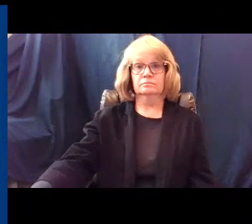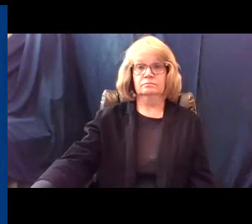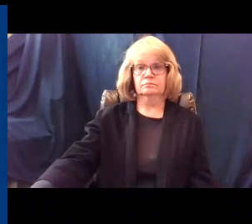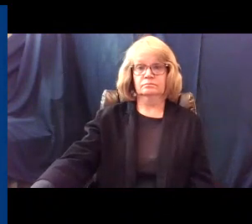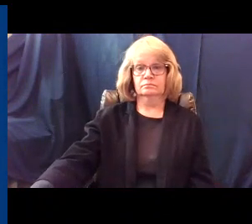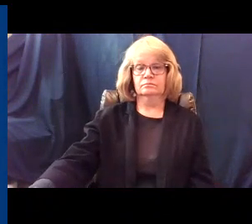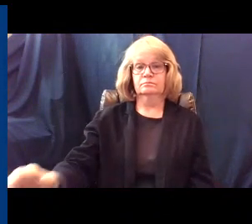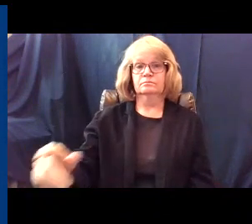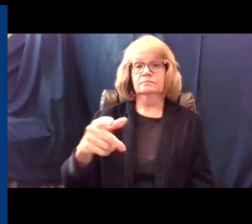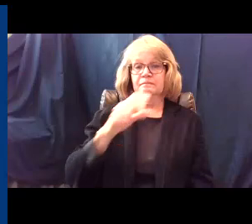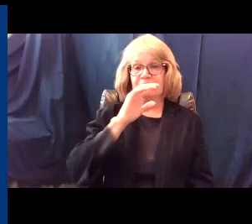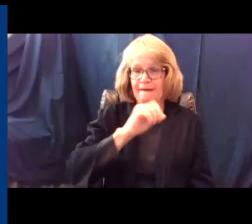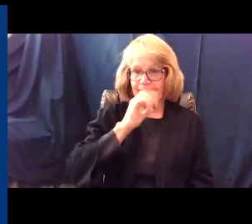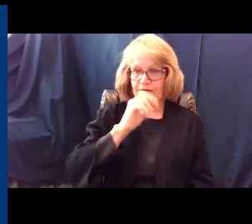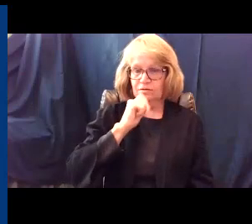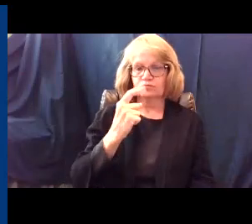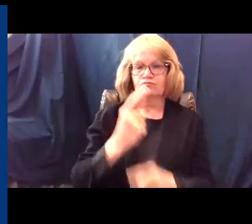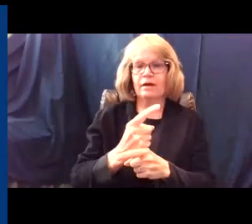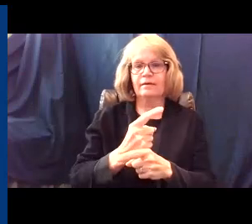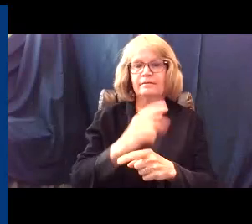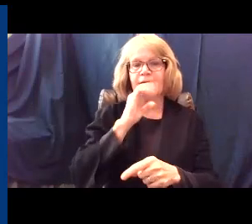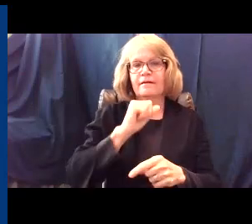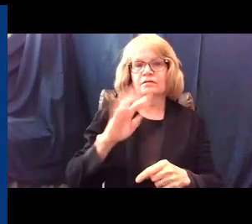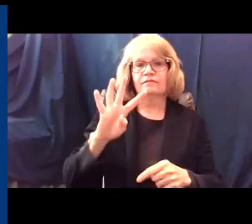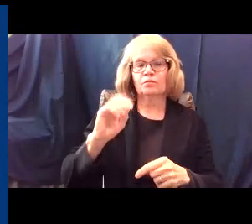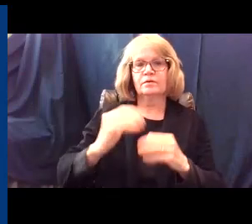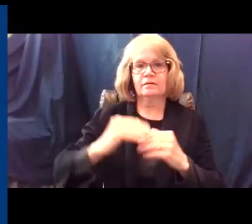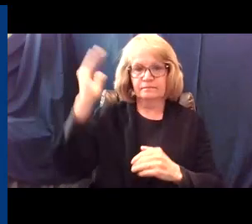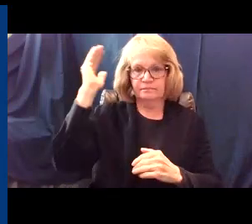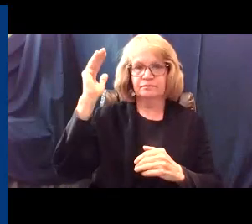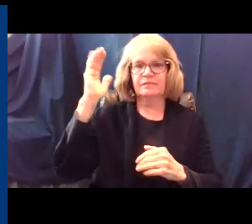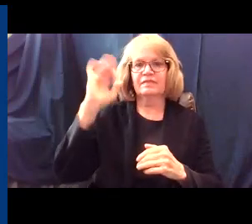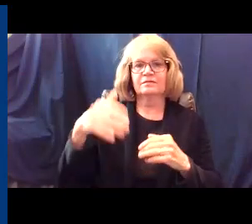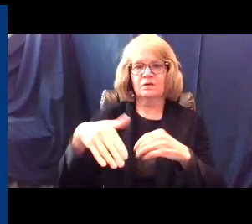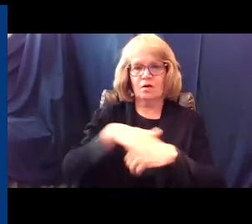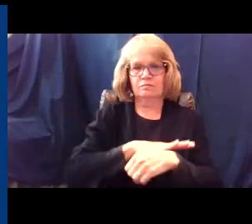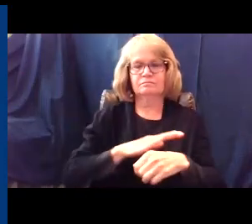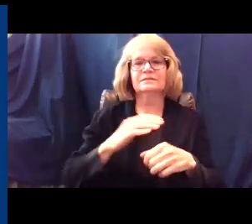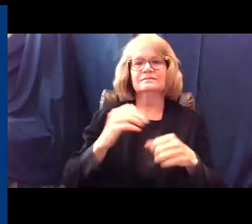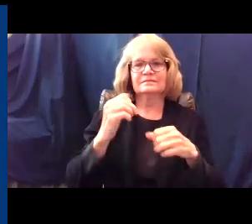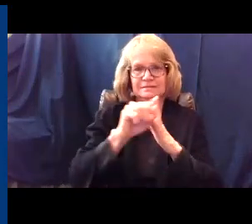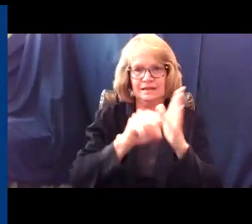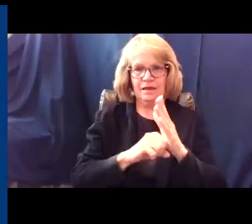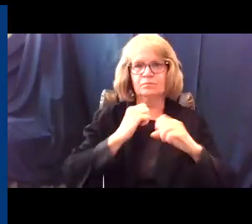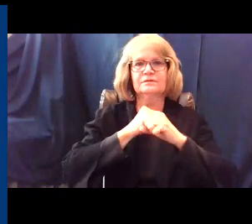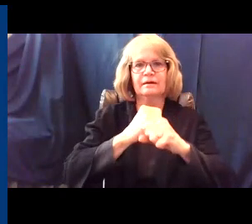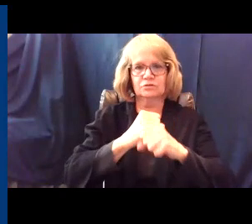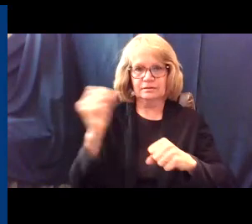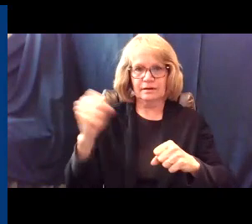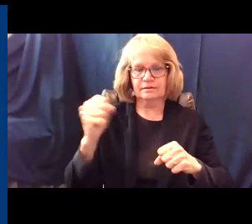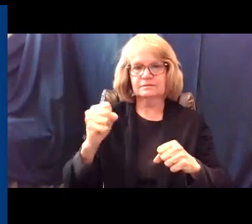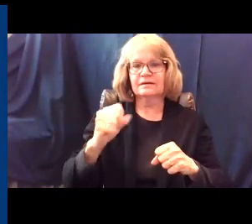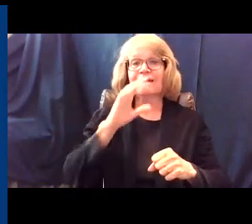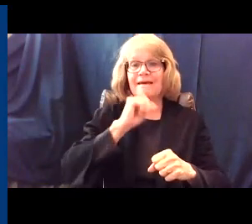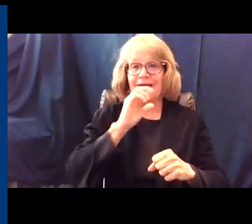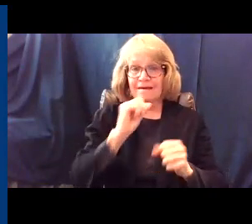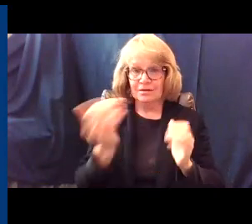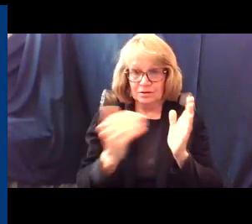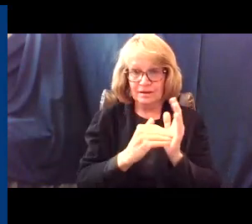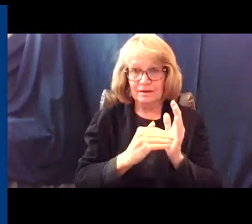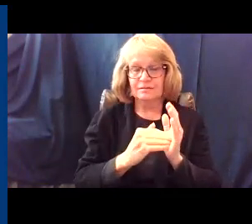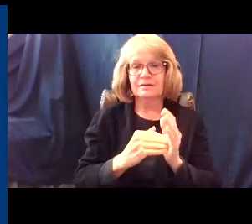Age, absolutely. So age 40 and above, that's covered under our state protections. Age again, source